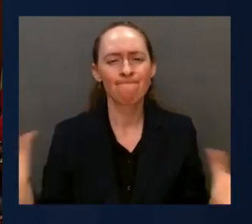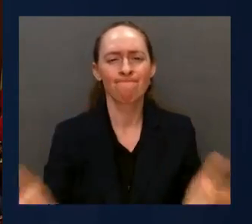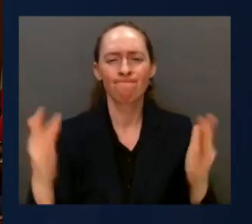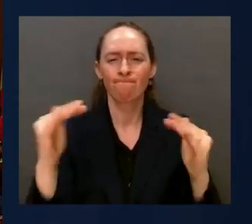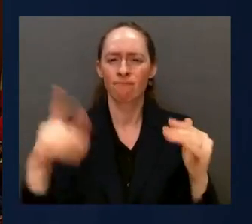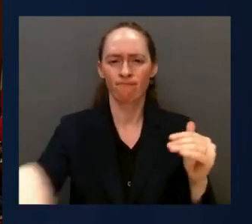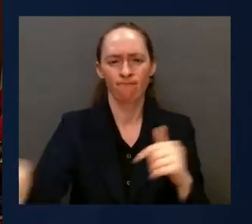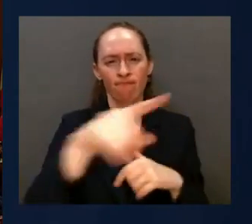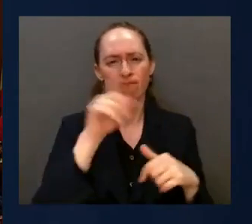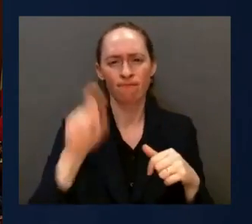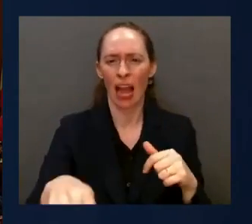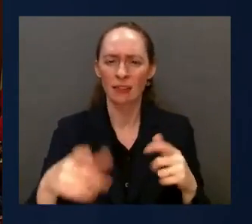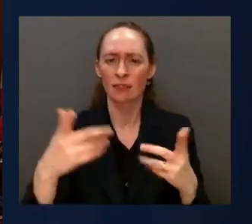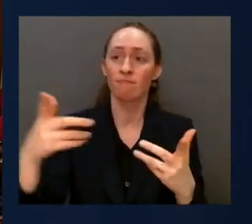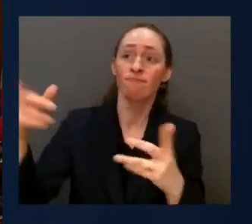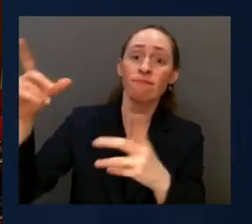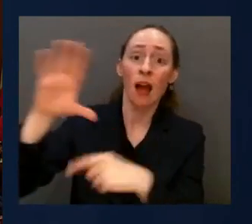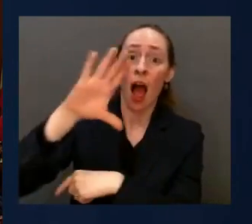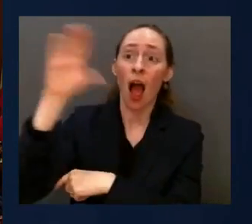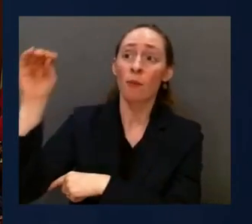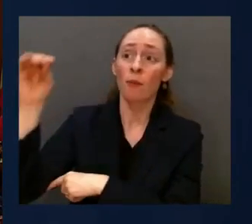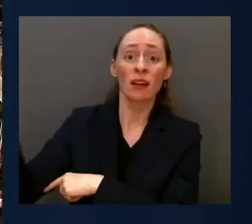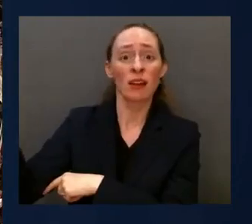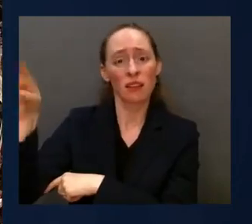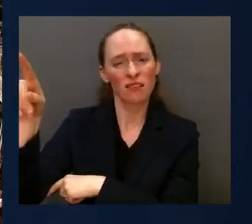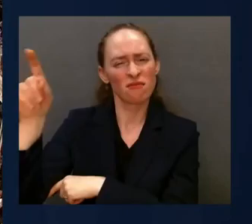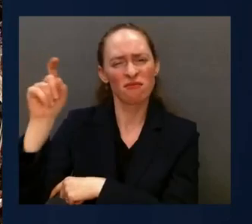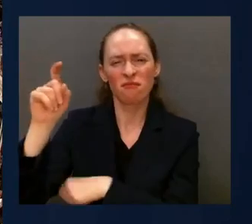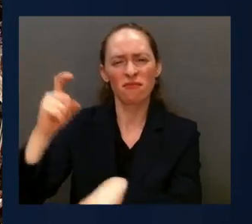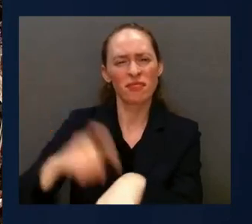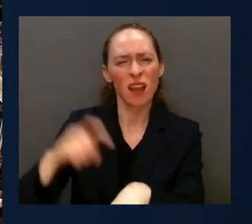They'll still make considerable profit.